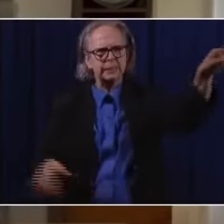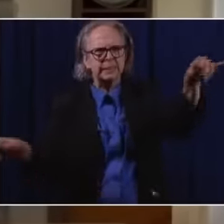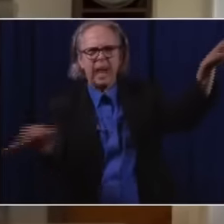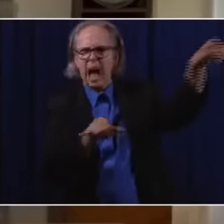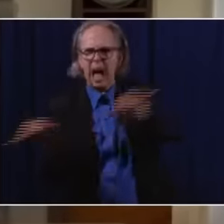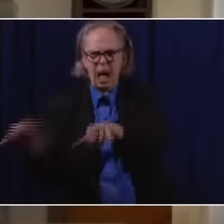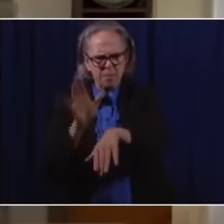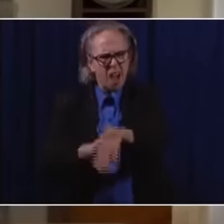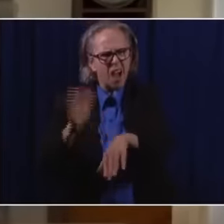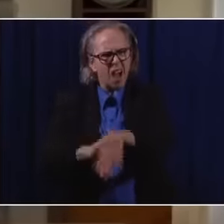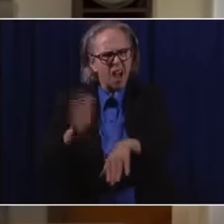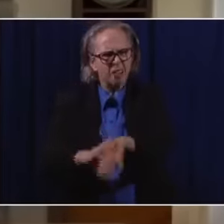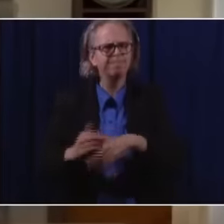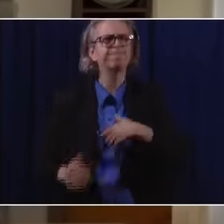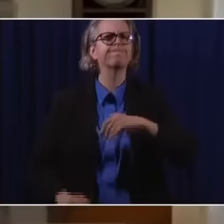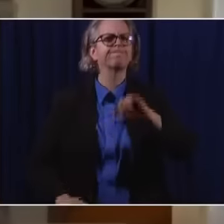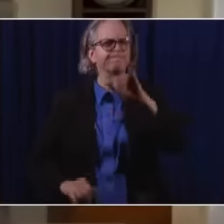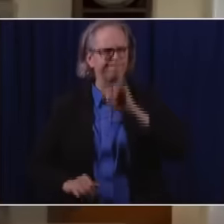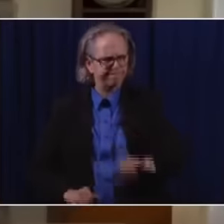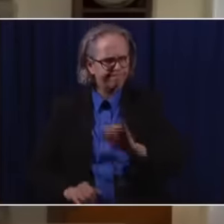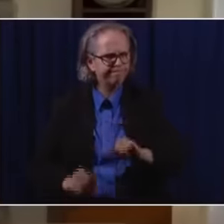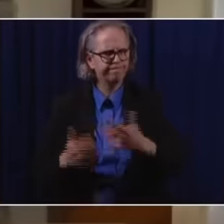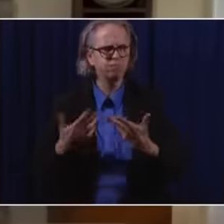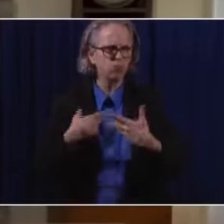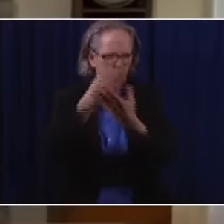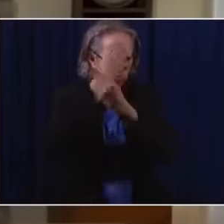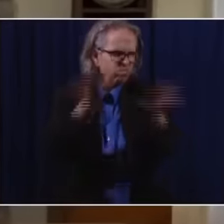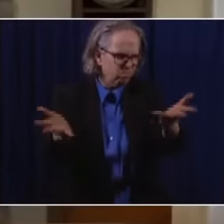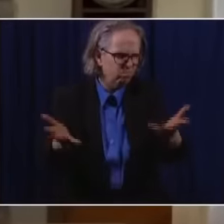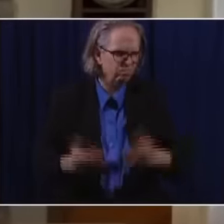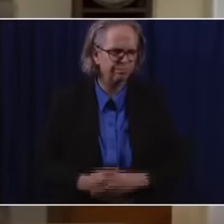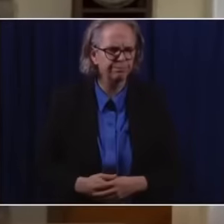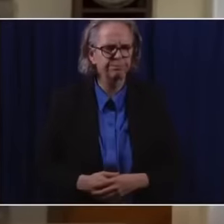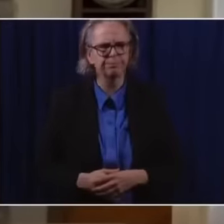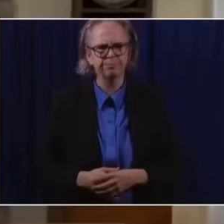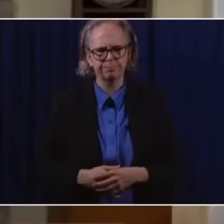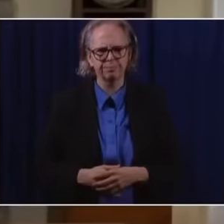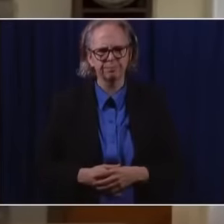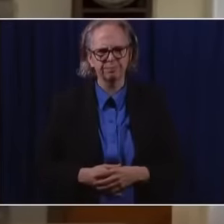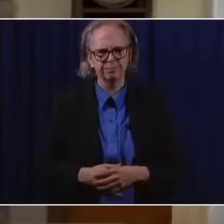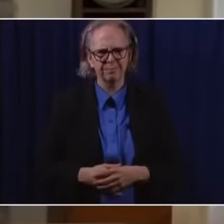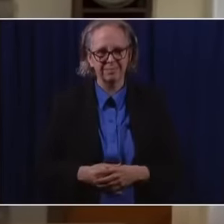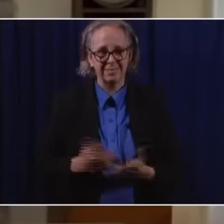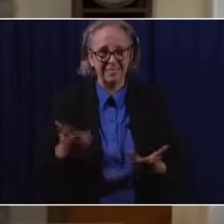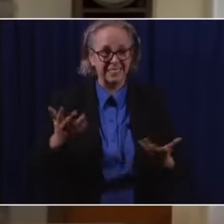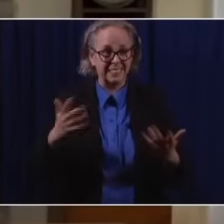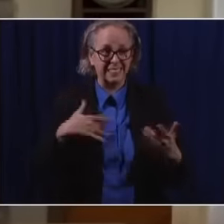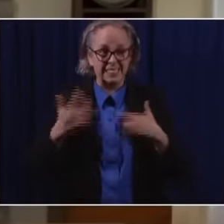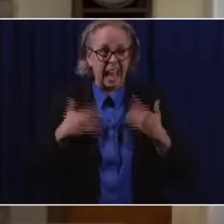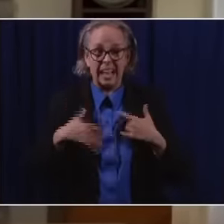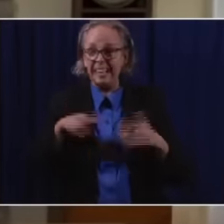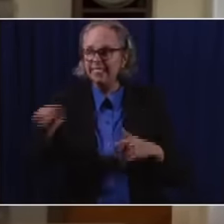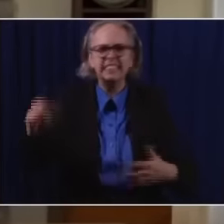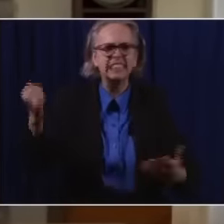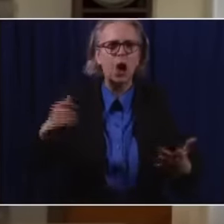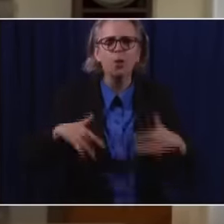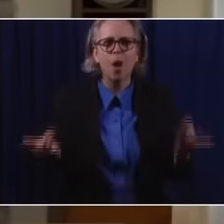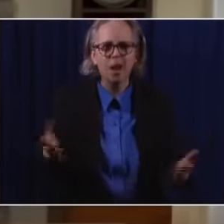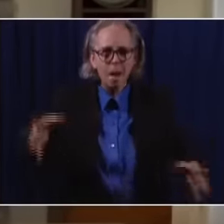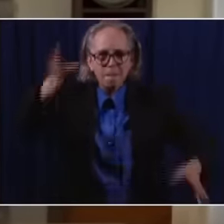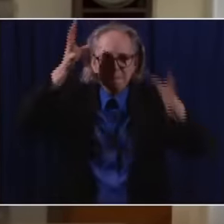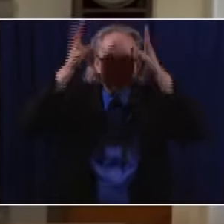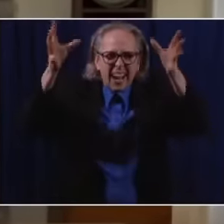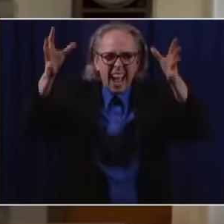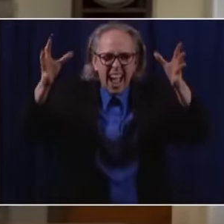We're all excited. Beginning of Ohio State football season, and it's a big